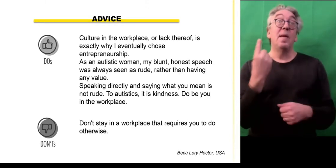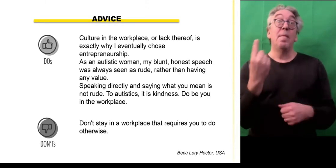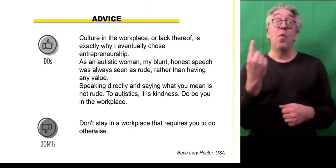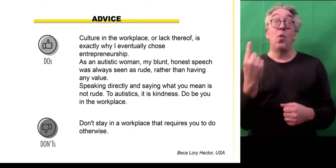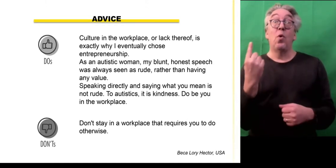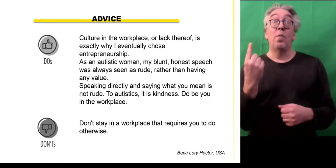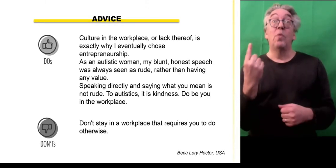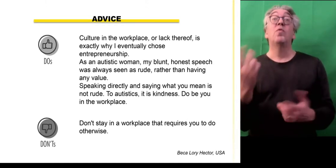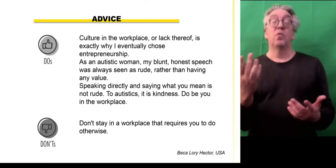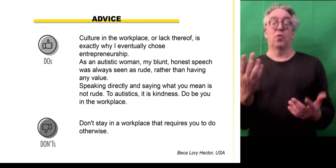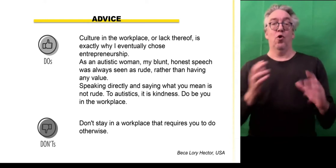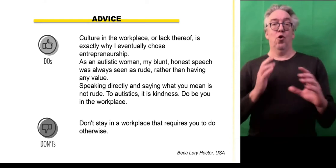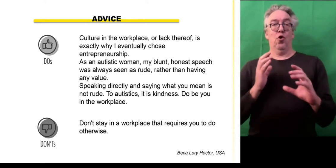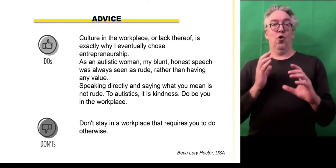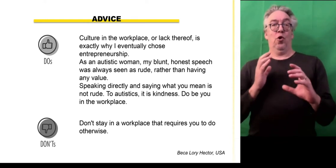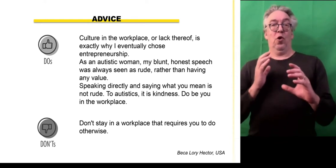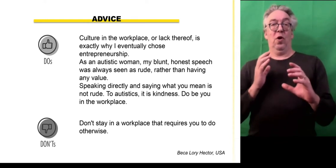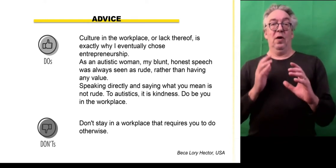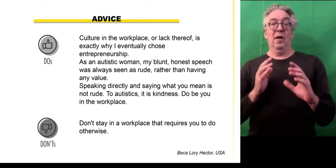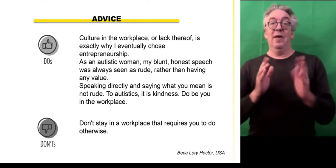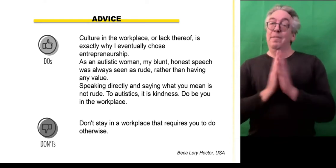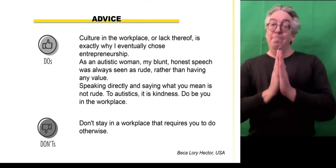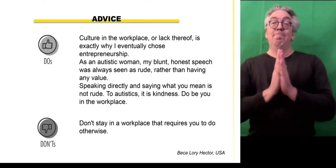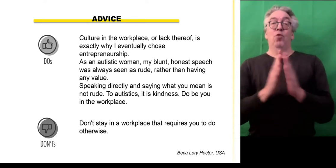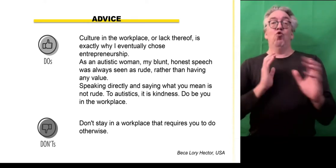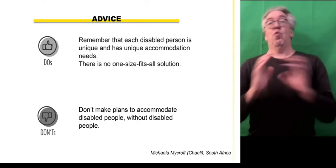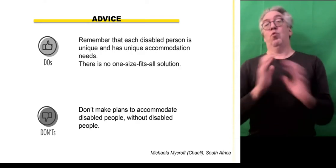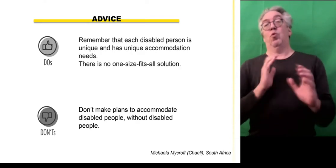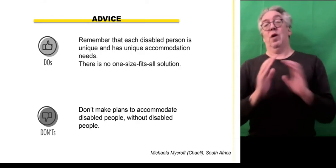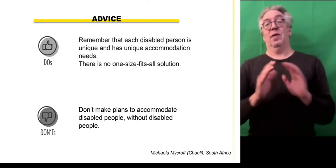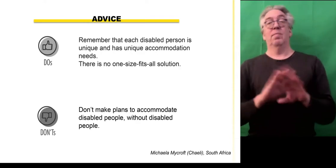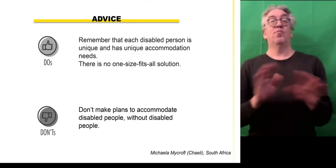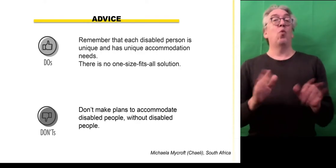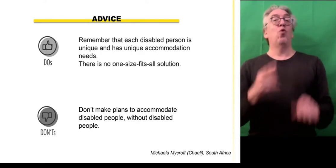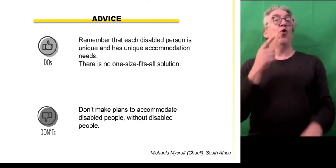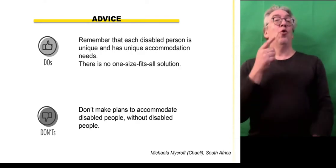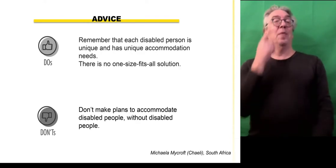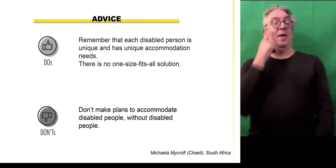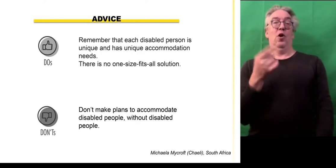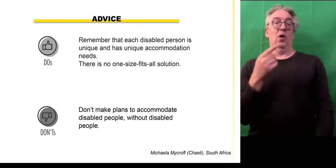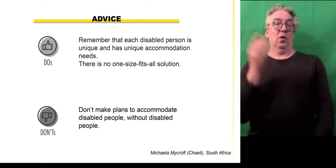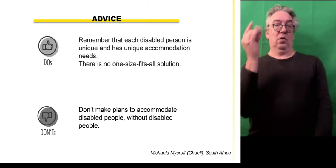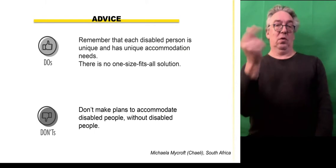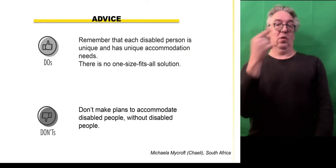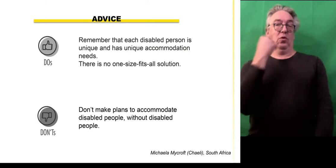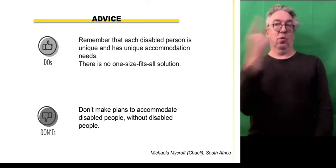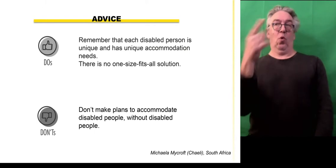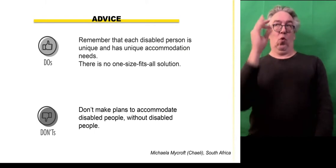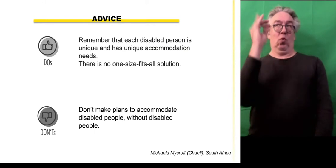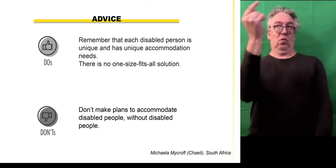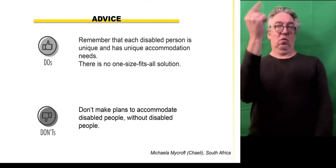Communicate. Don't expect overnight a change. Don't dictate, and